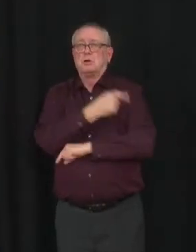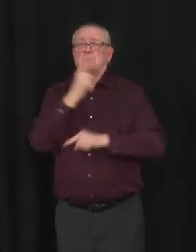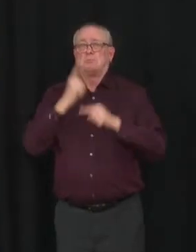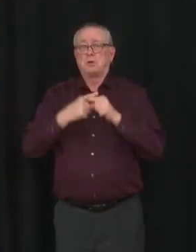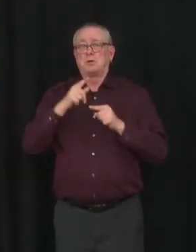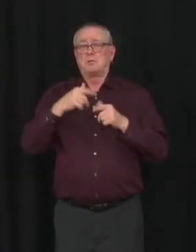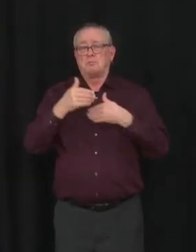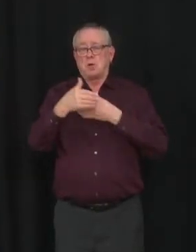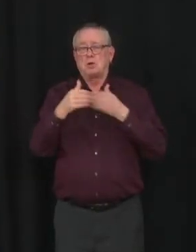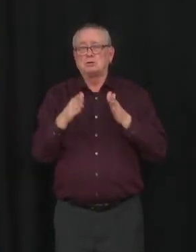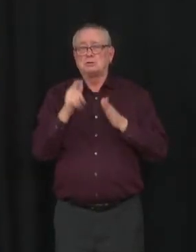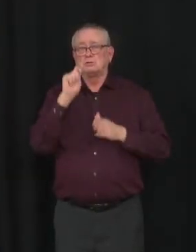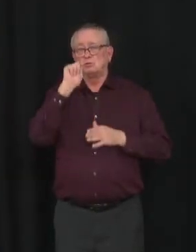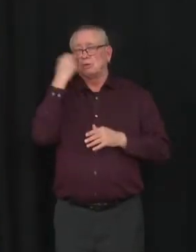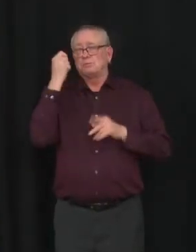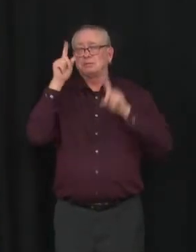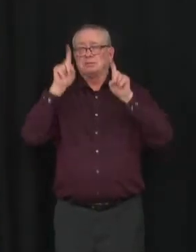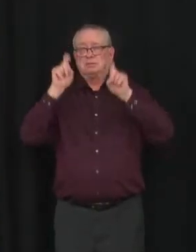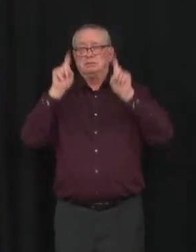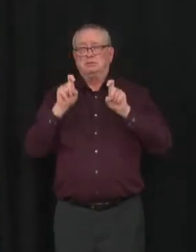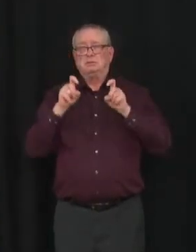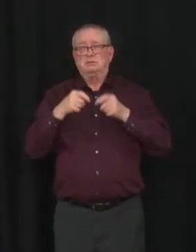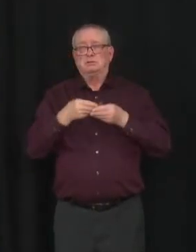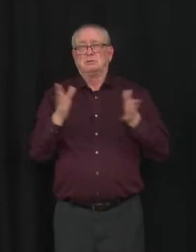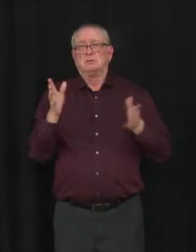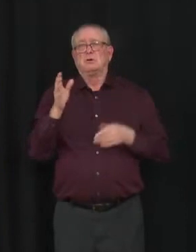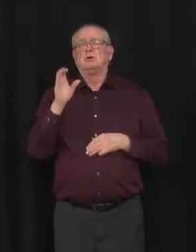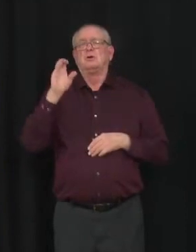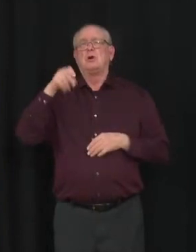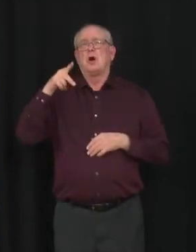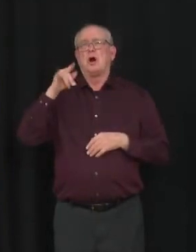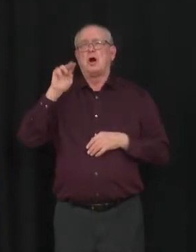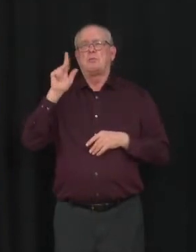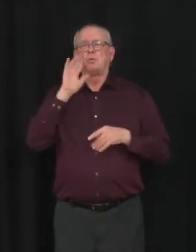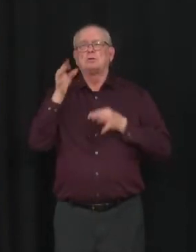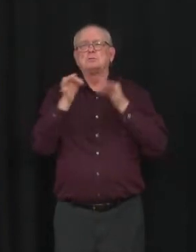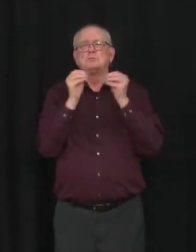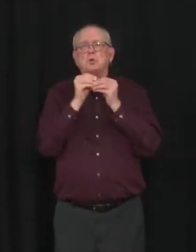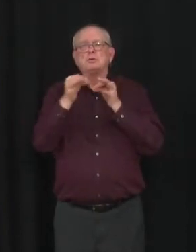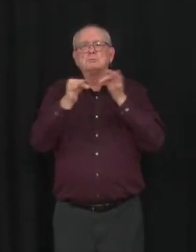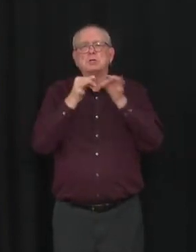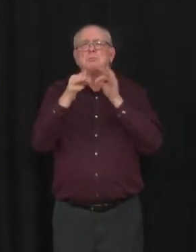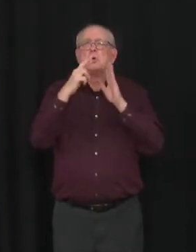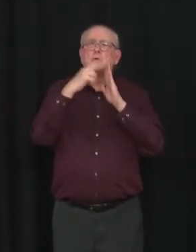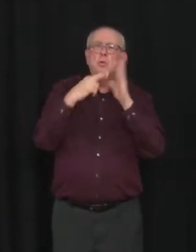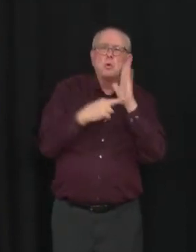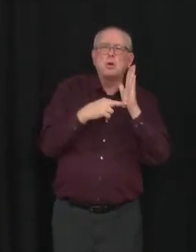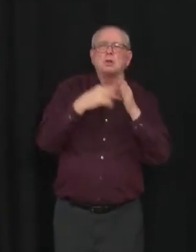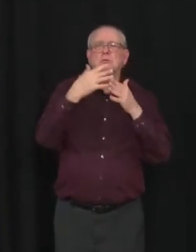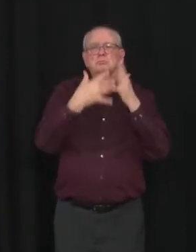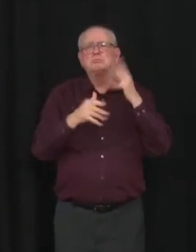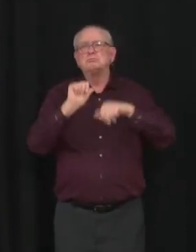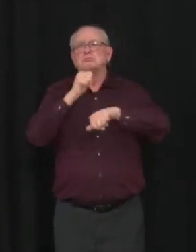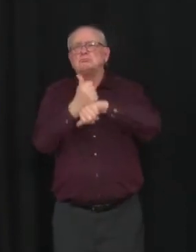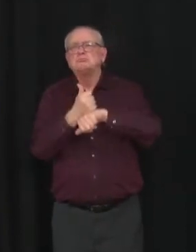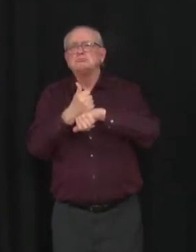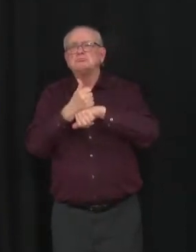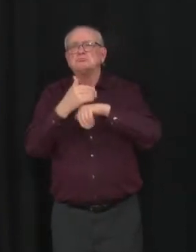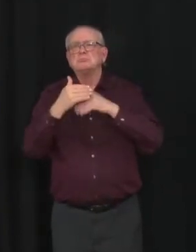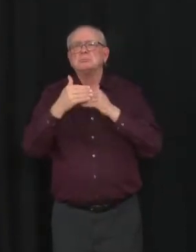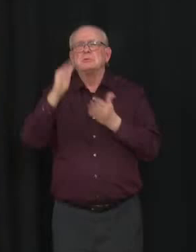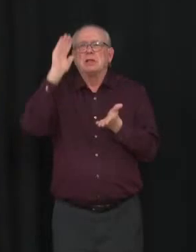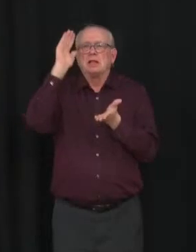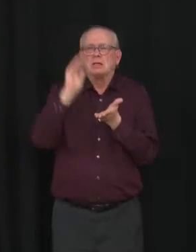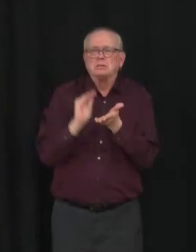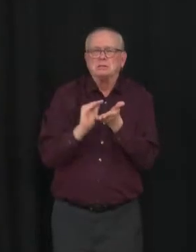additional targeted public health measures that we are taking to help slow the rapid spread of Omicron. These are largely focused